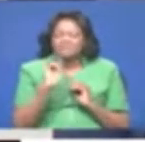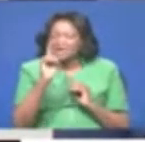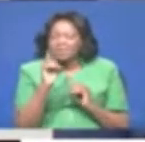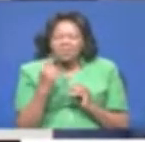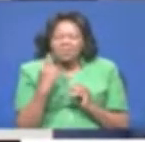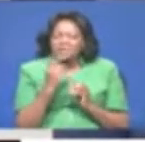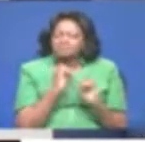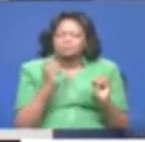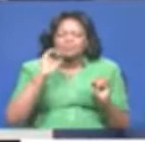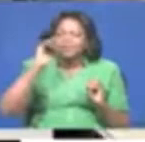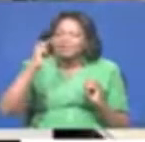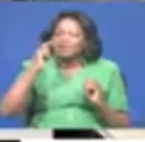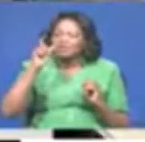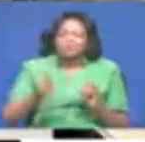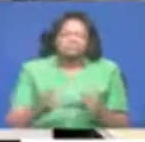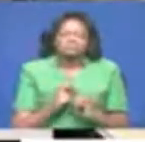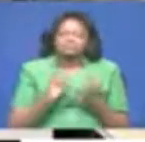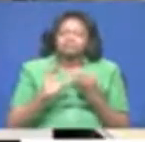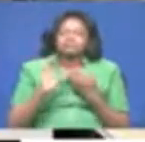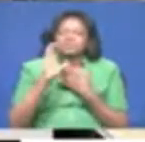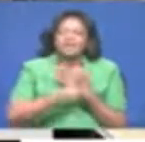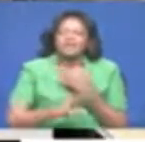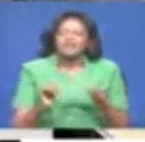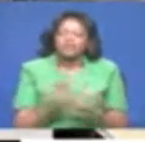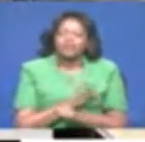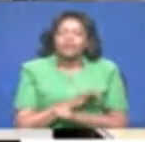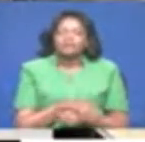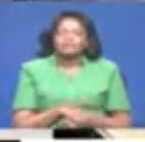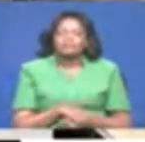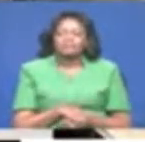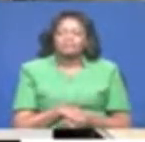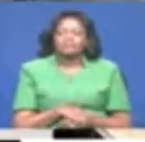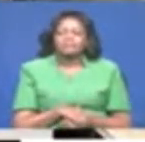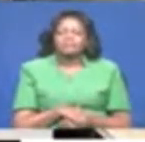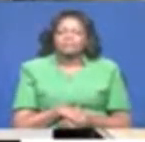Kenya region, but the entire country. Nancy Okware, Lunchtime News.